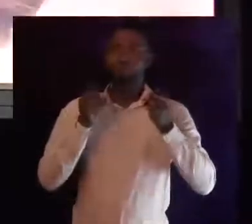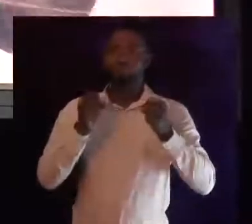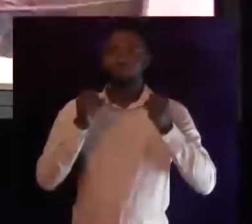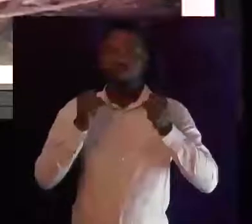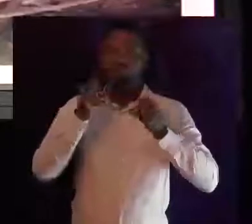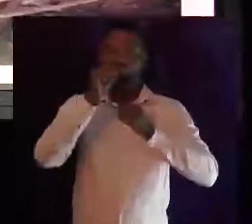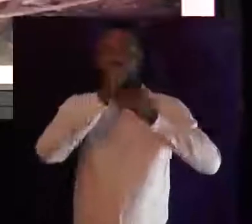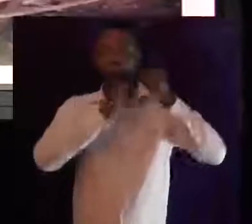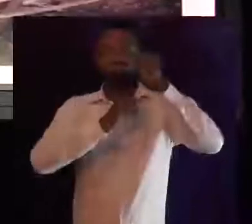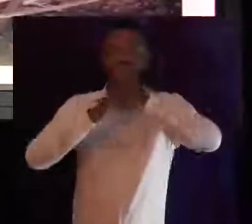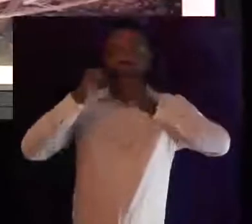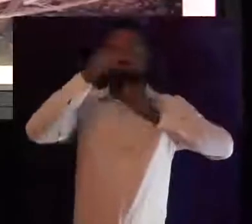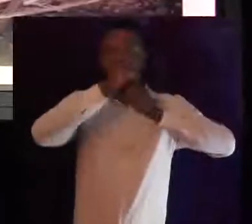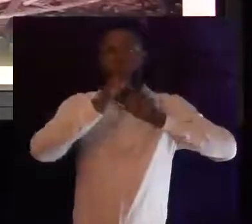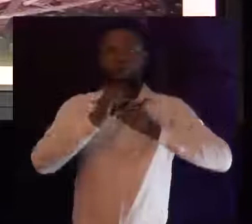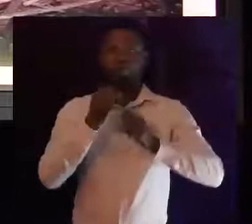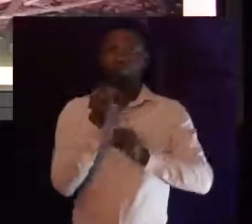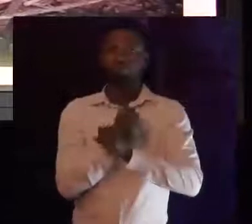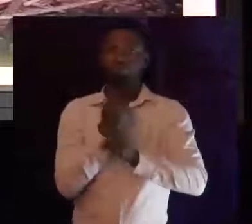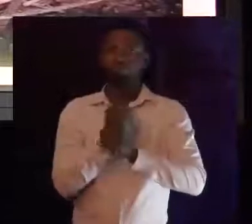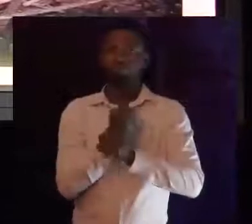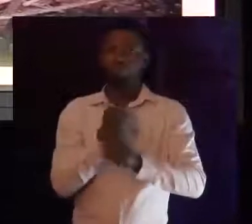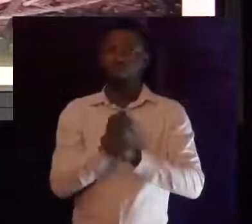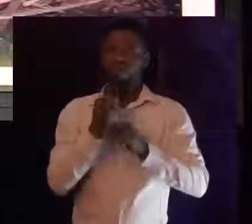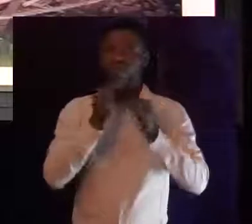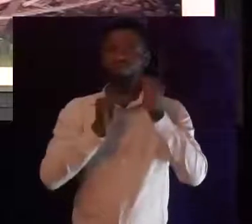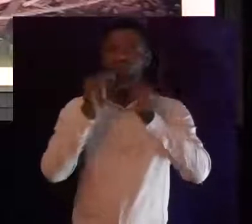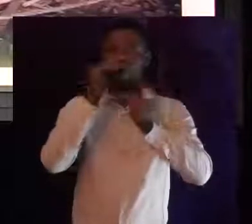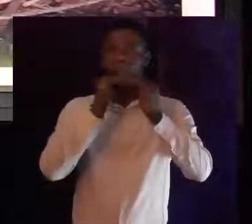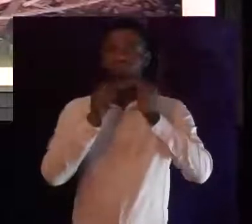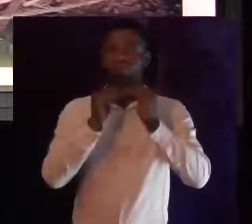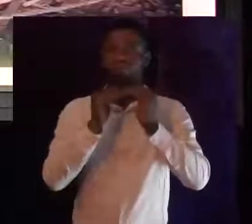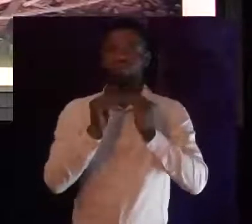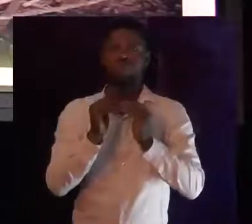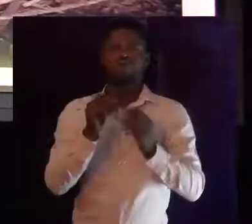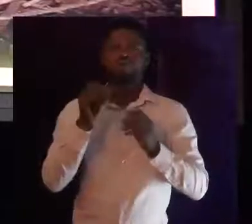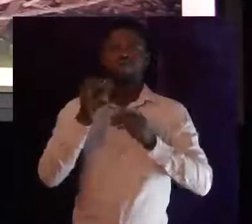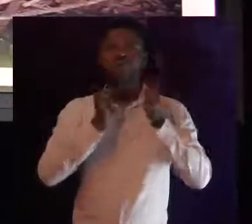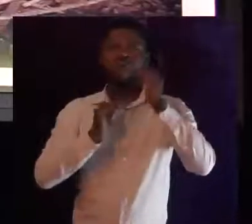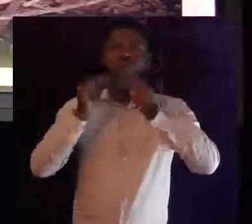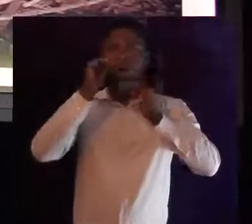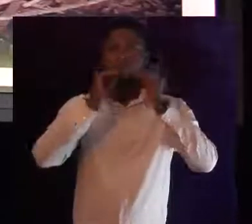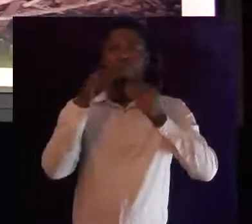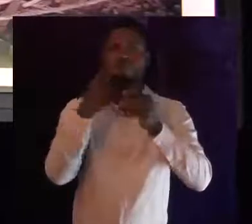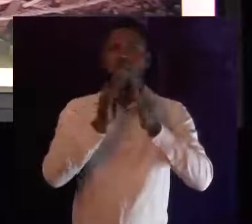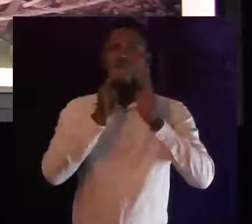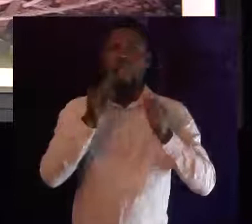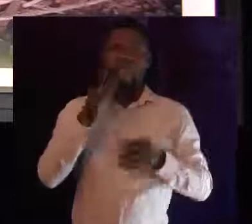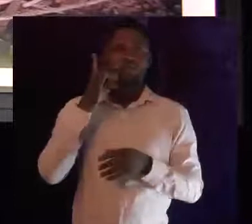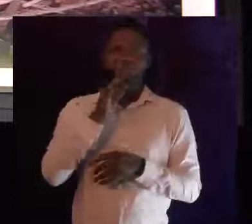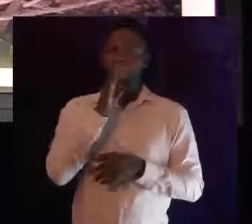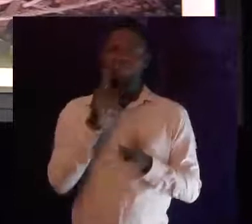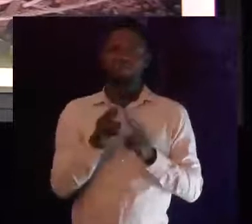which is strong structure. What did I say? Strong structure.